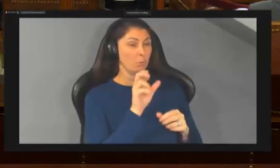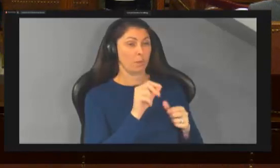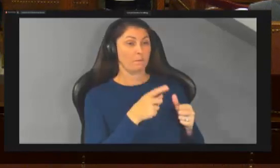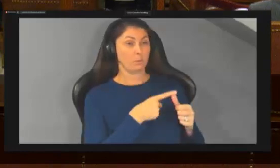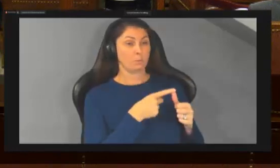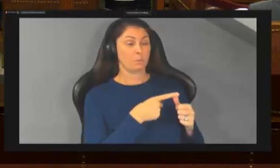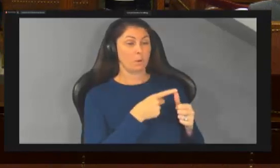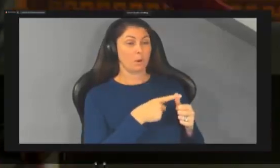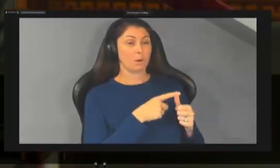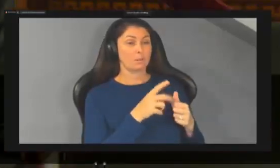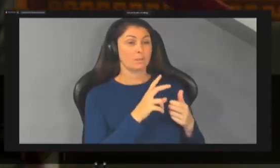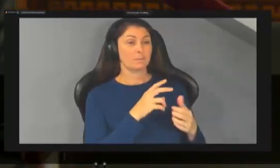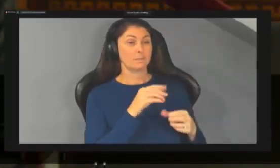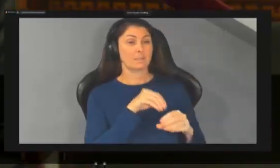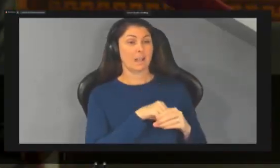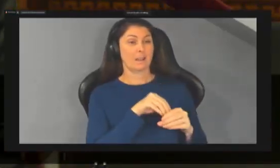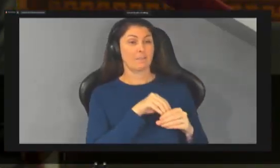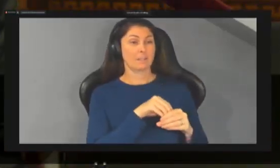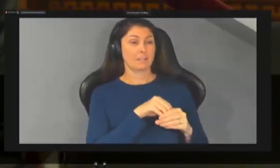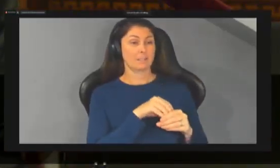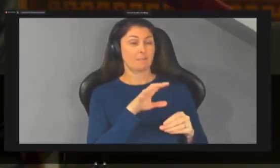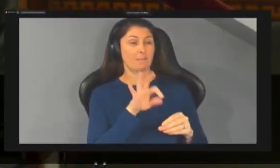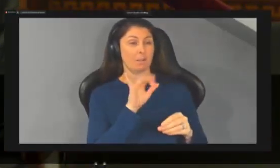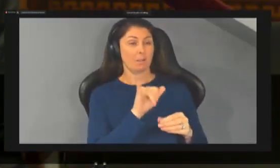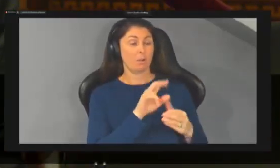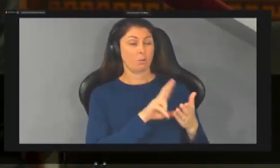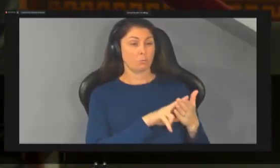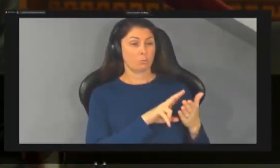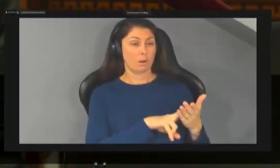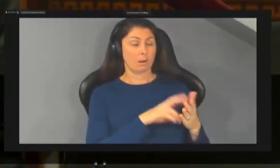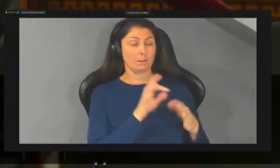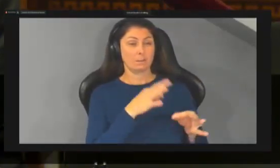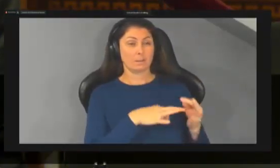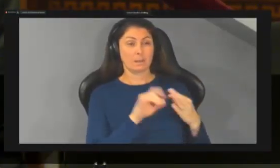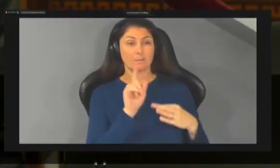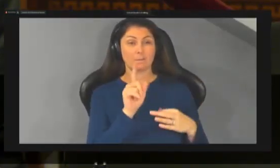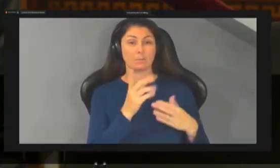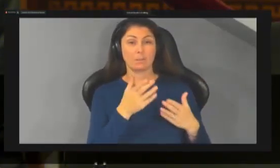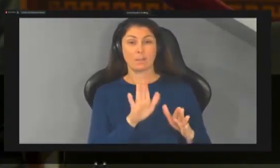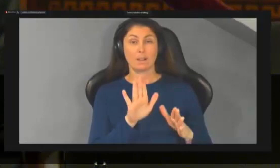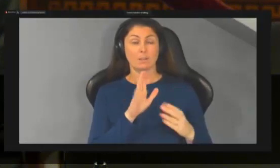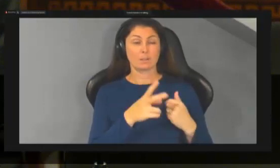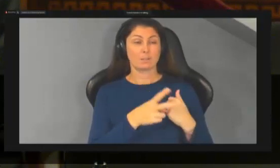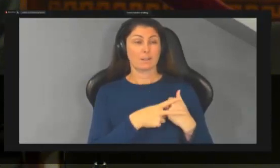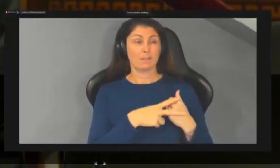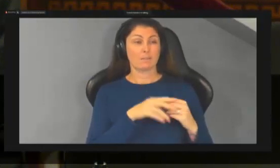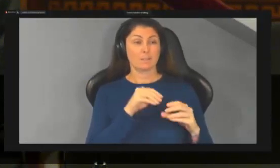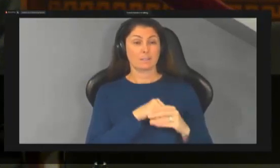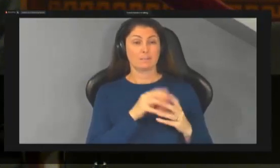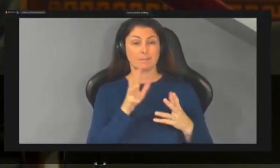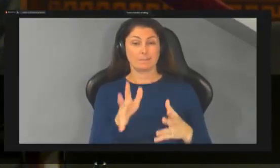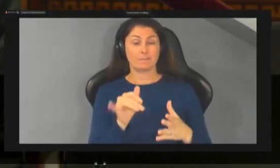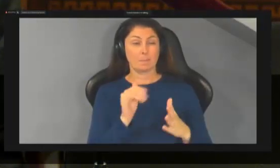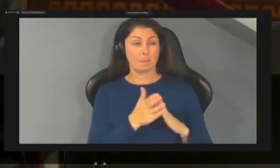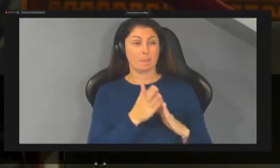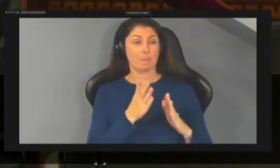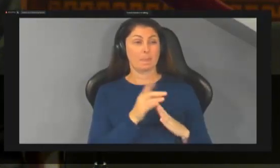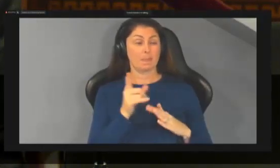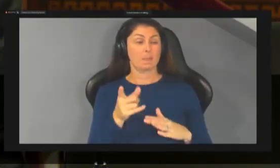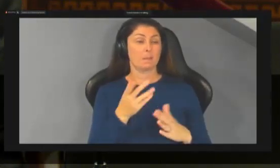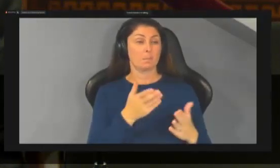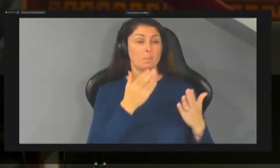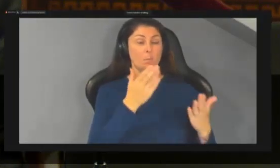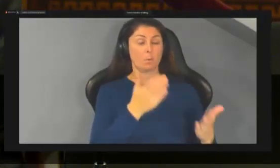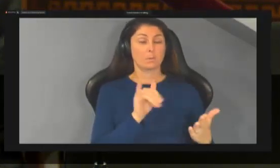there were savings found within that contract. And good. Instead of just letting those savings sit in the operating budget, Councilman Coghill is proposing that